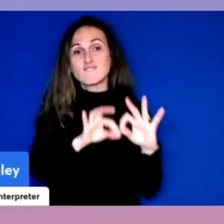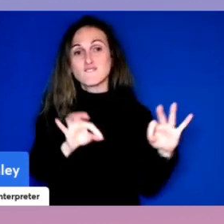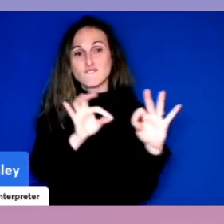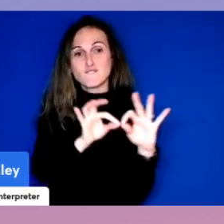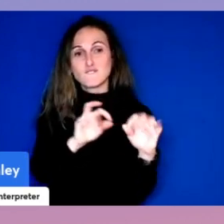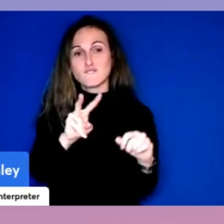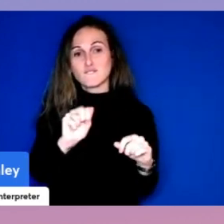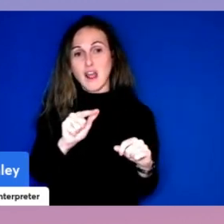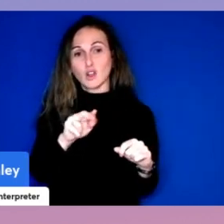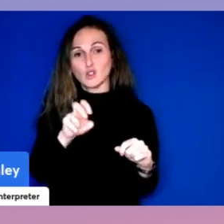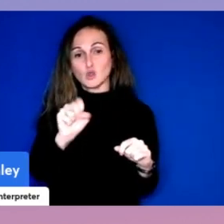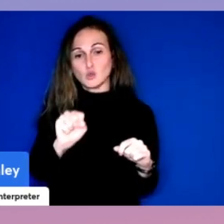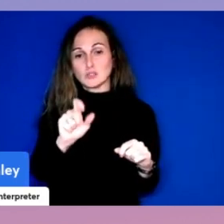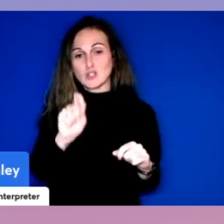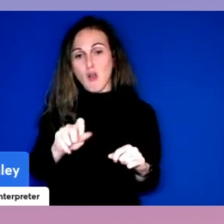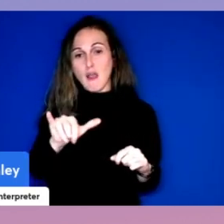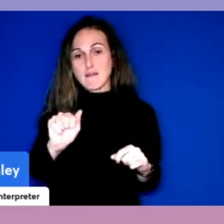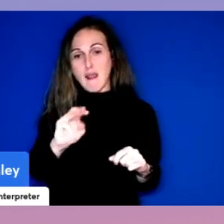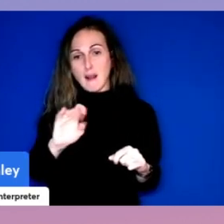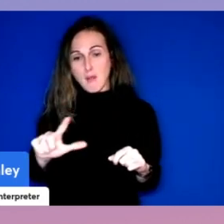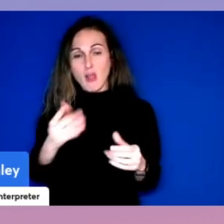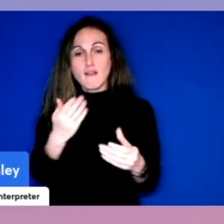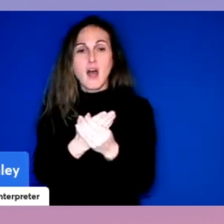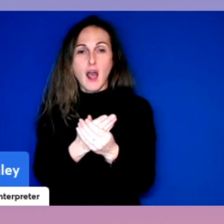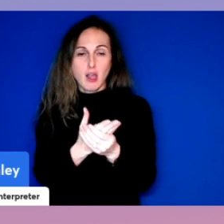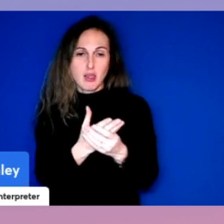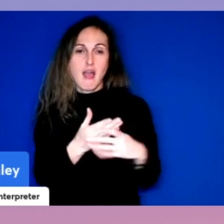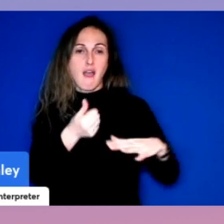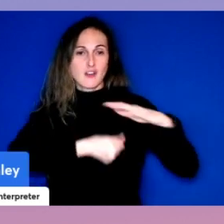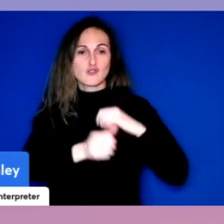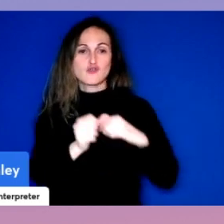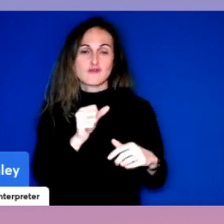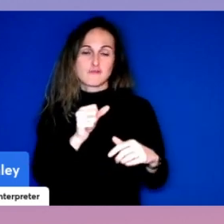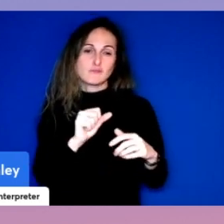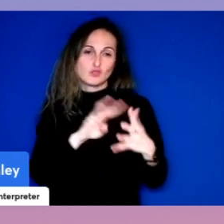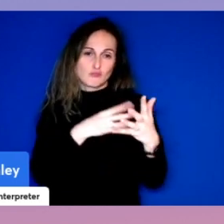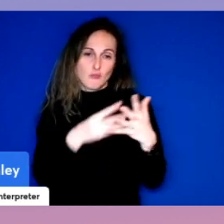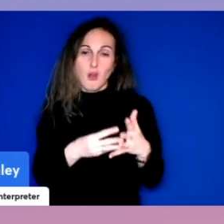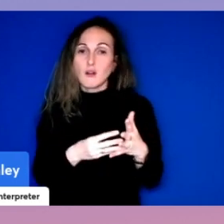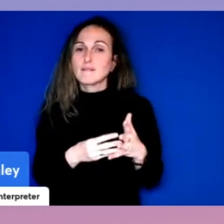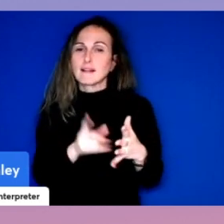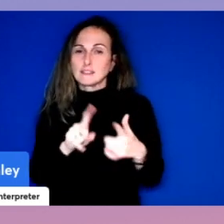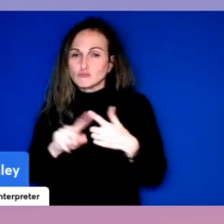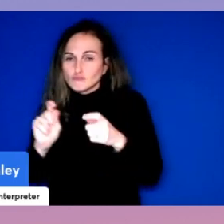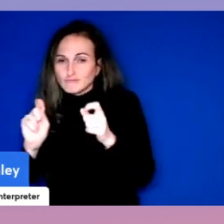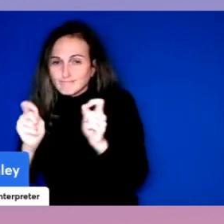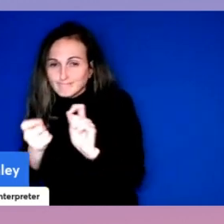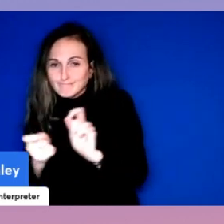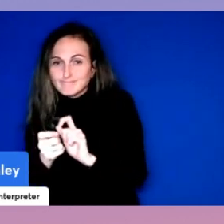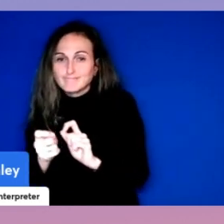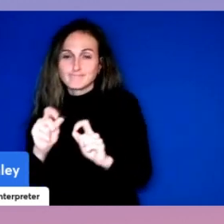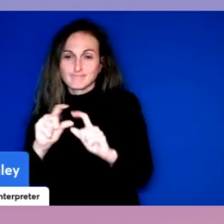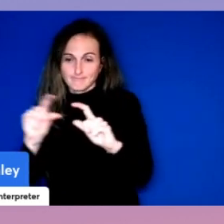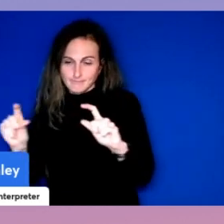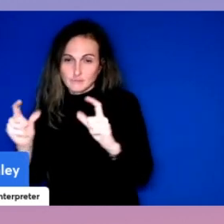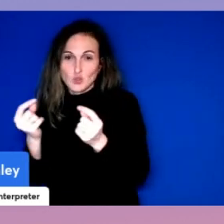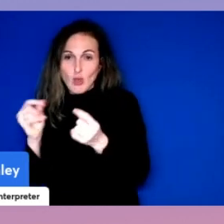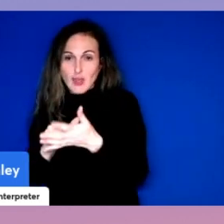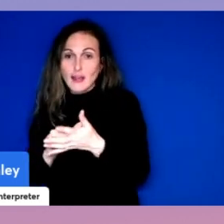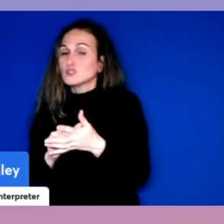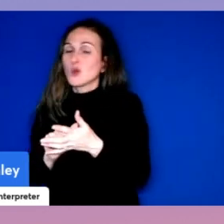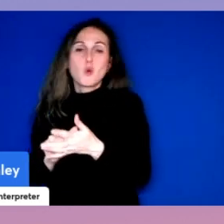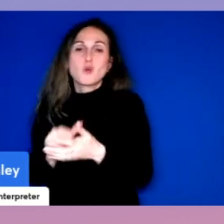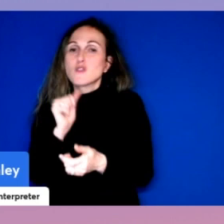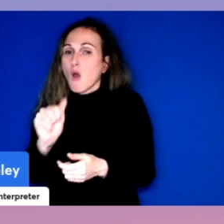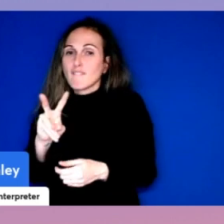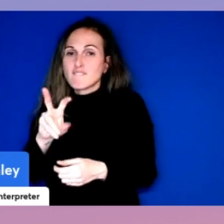values.yaml file here as part of the subchart, and I need to just make changes here to do this. Instead of Vault